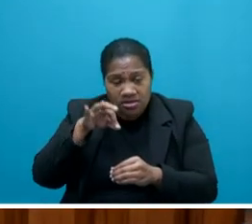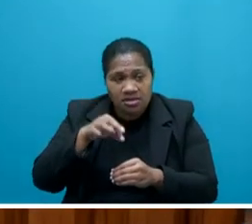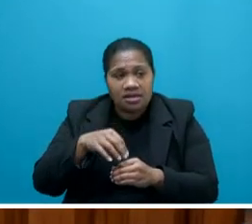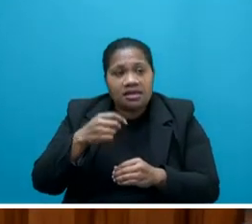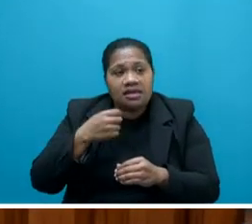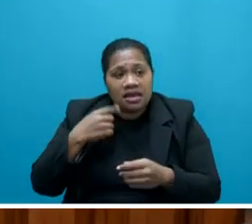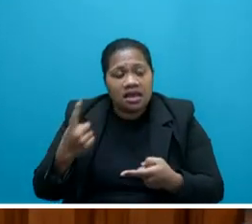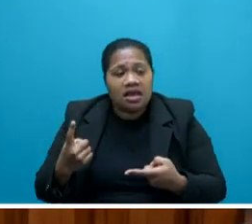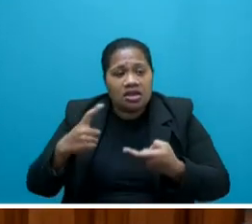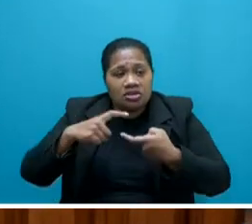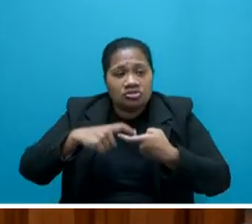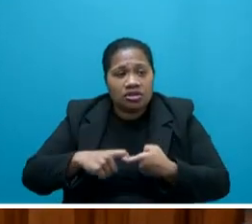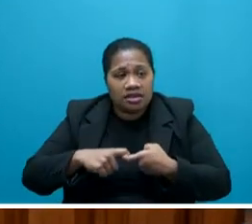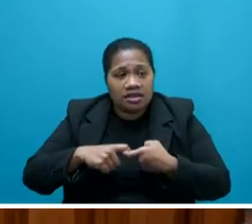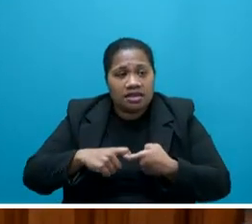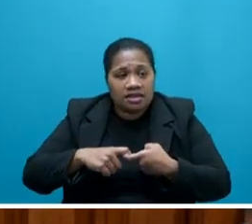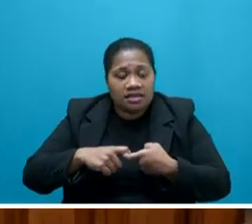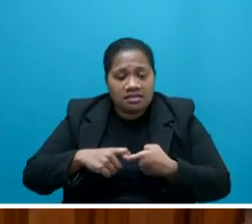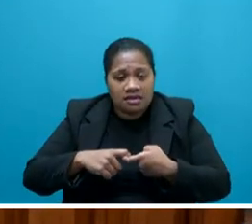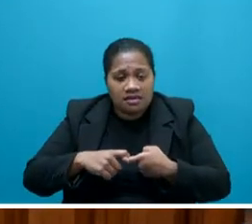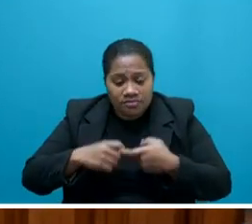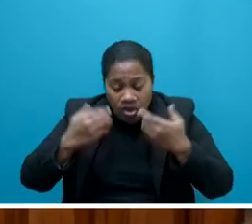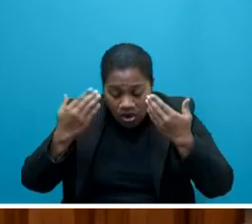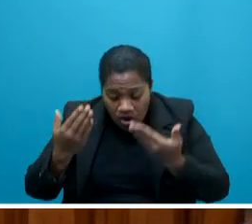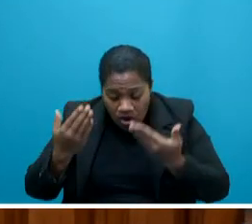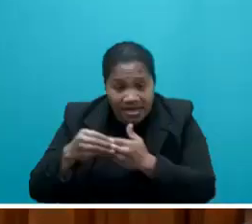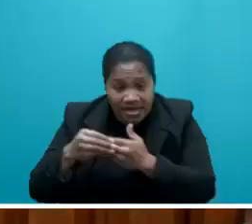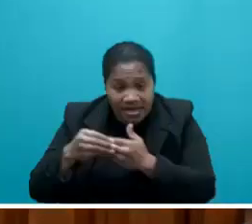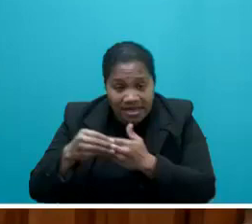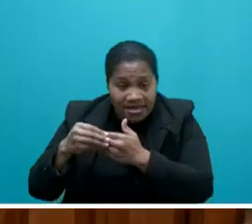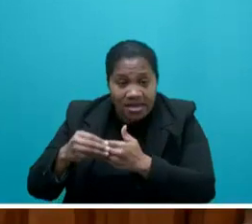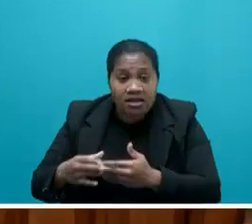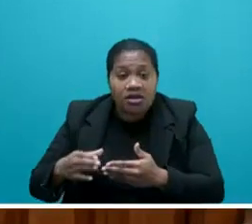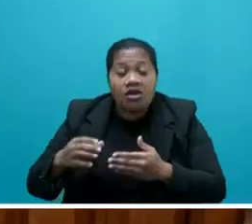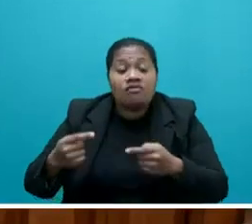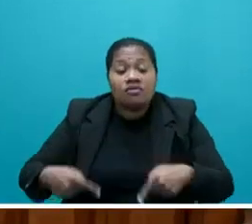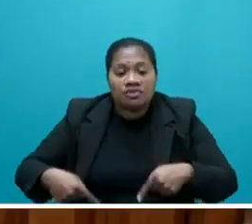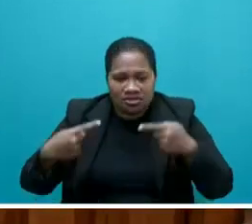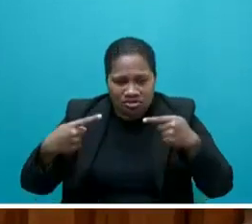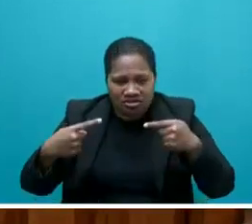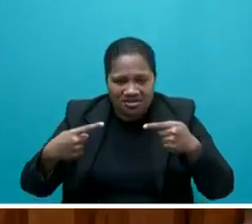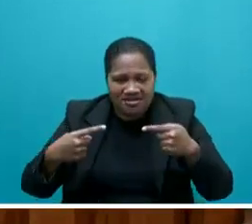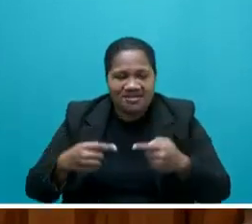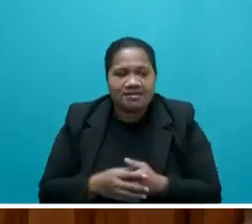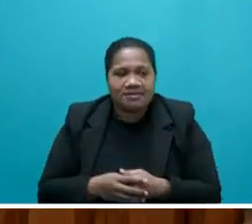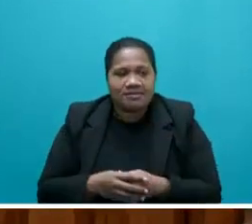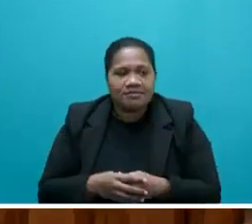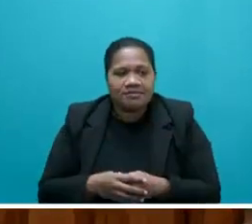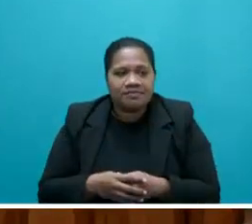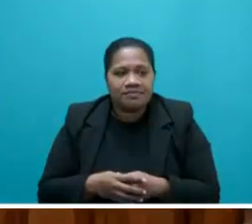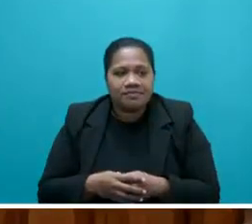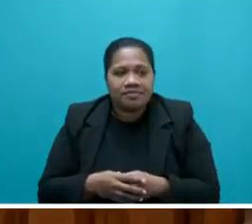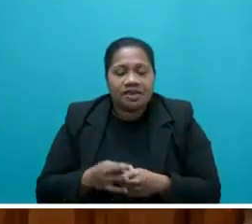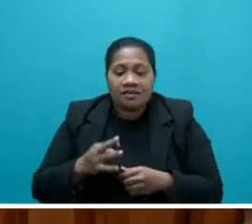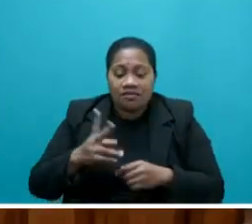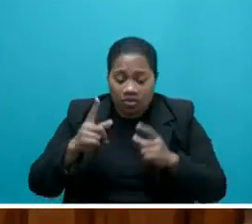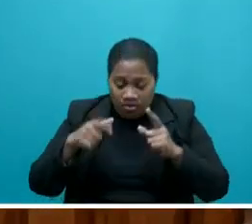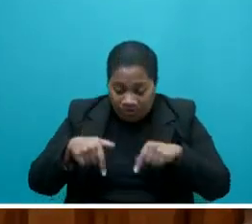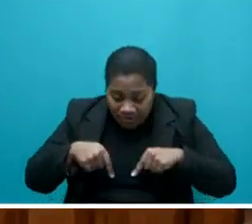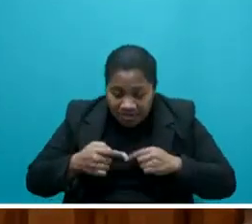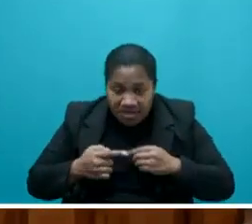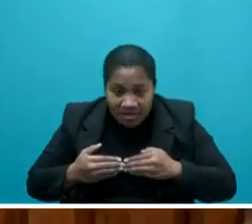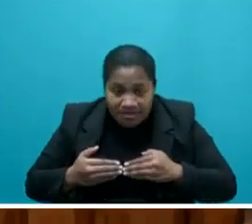the Honourable Leader of Opposition, all my colleagues in the opposition to demand the resignation of this government and request